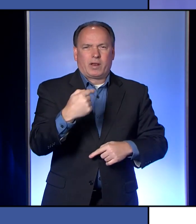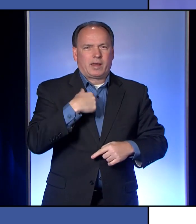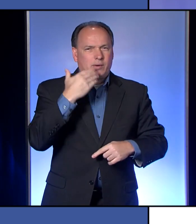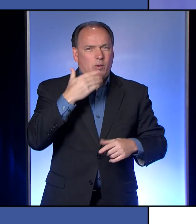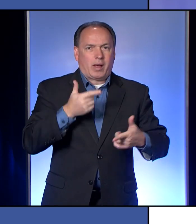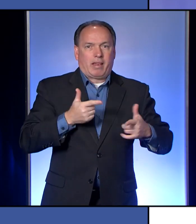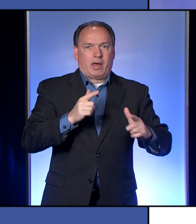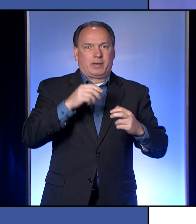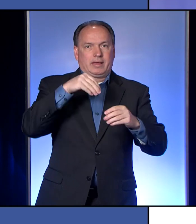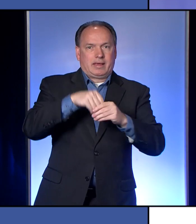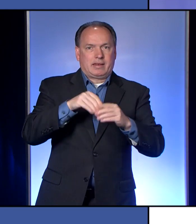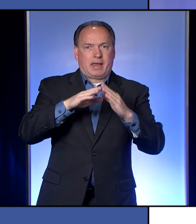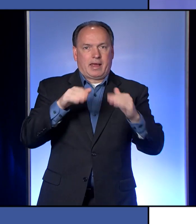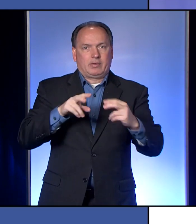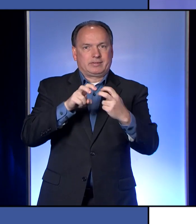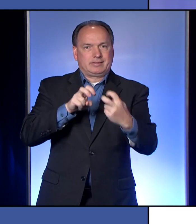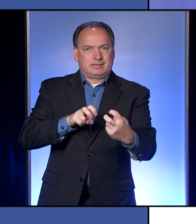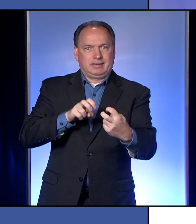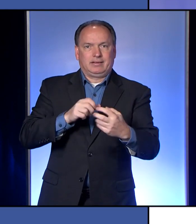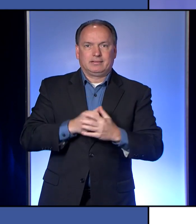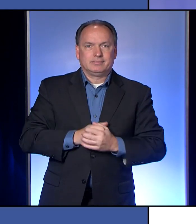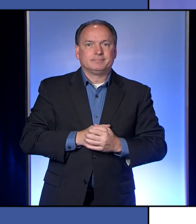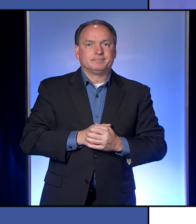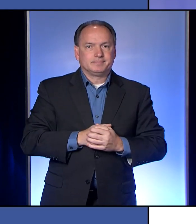allowing in-house seating.